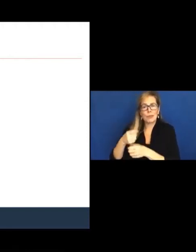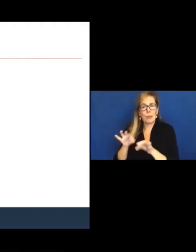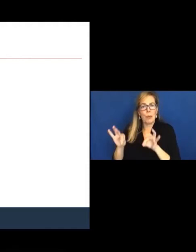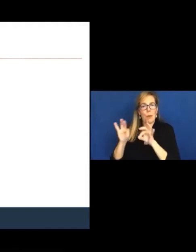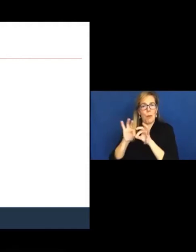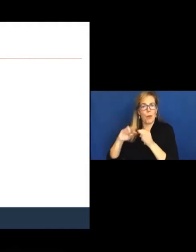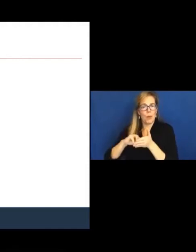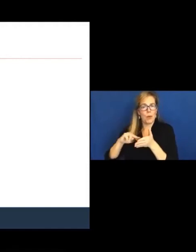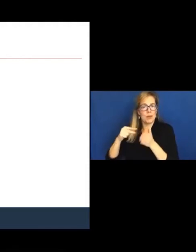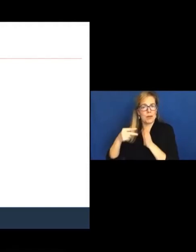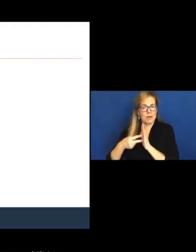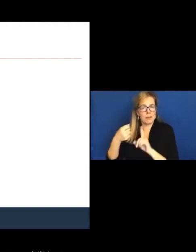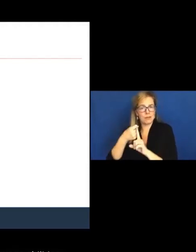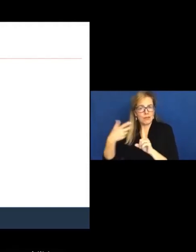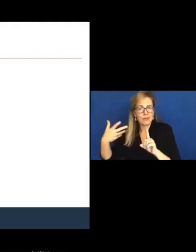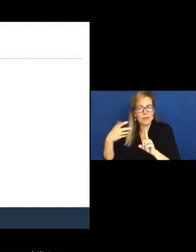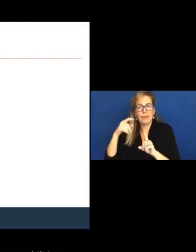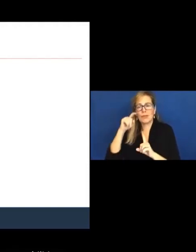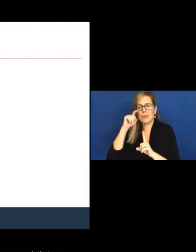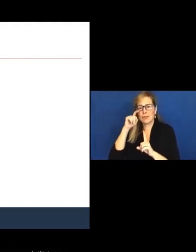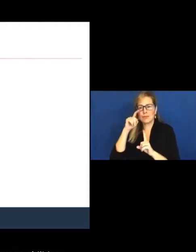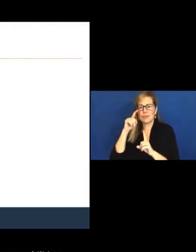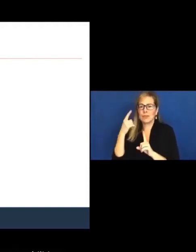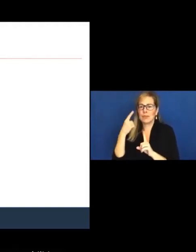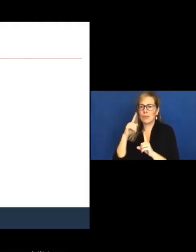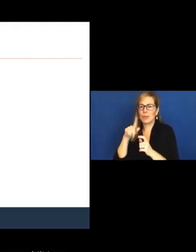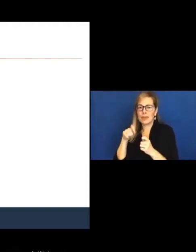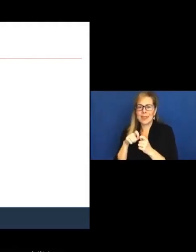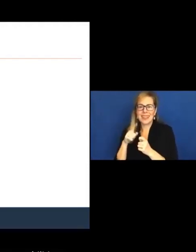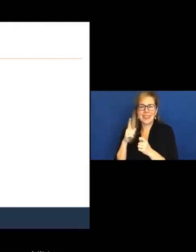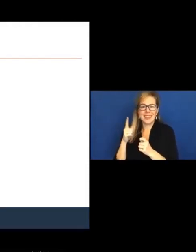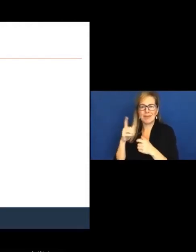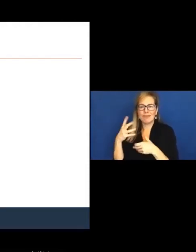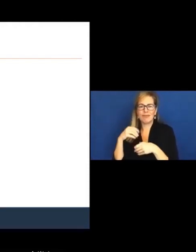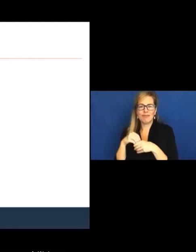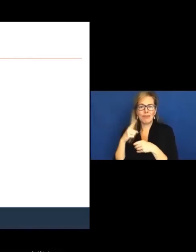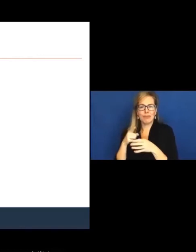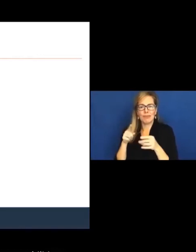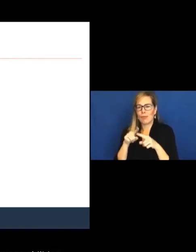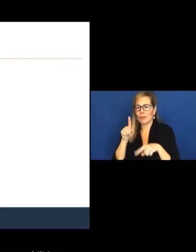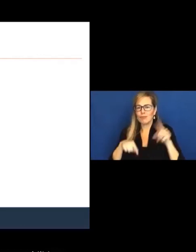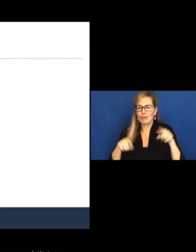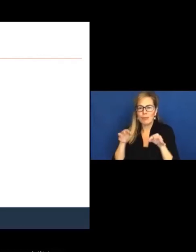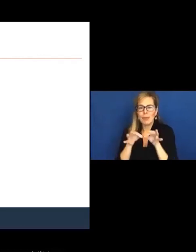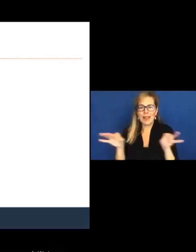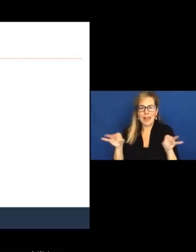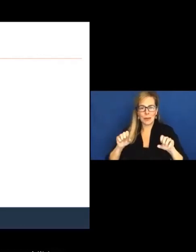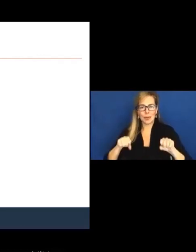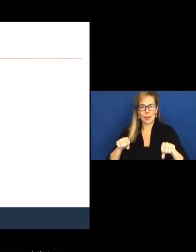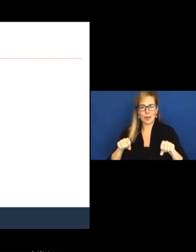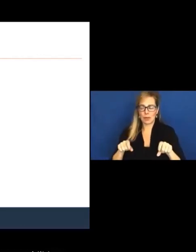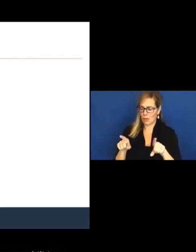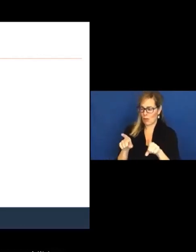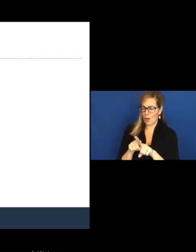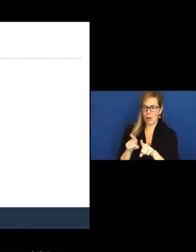By being specific, we're being inclusive of a range of language abilities, and we're also assisting